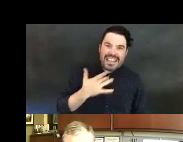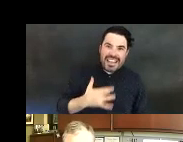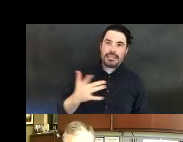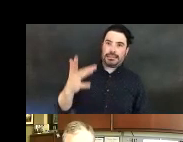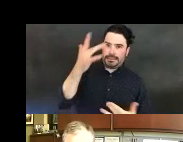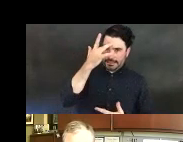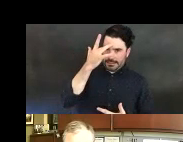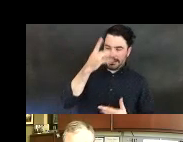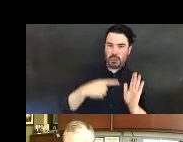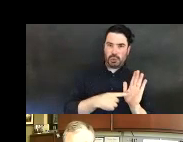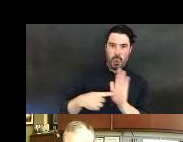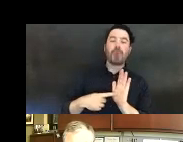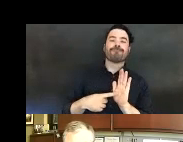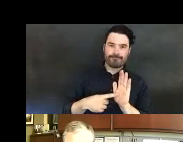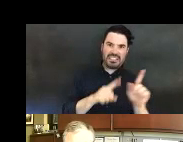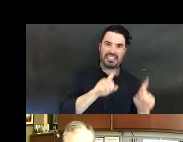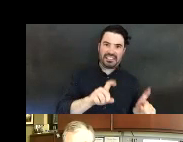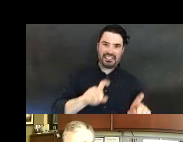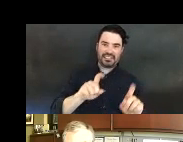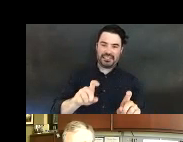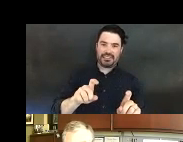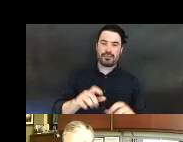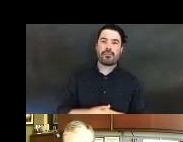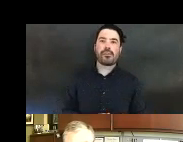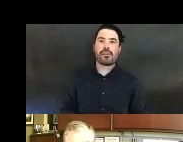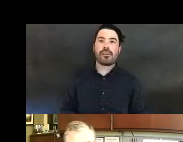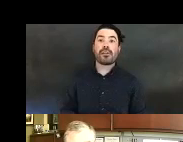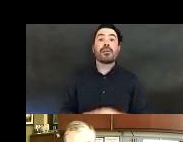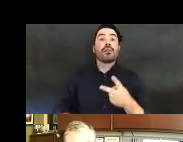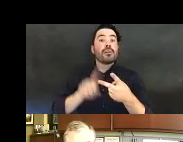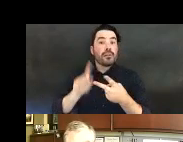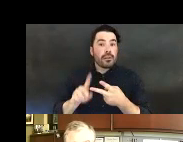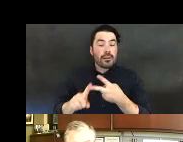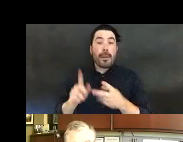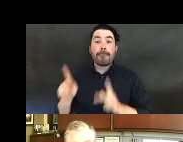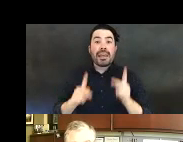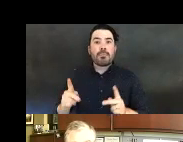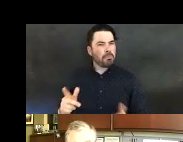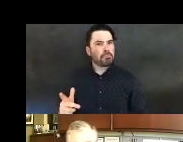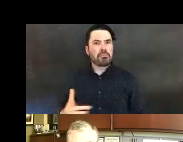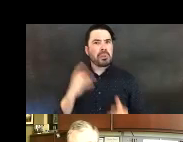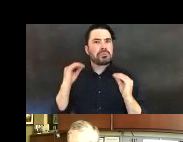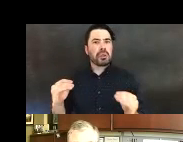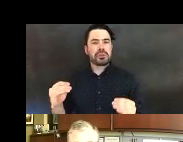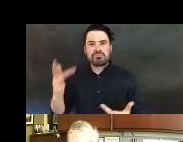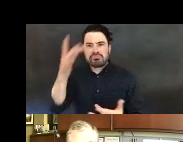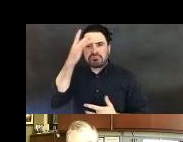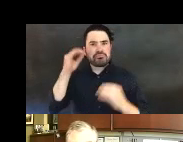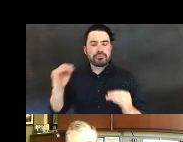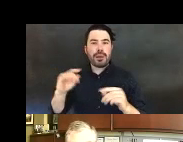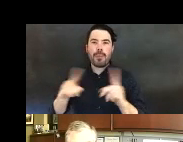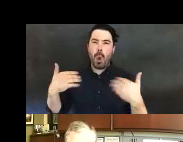symptomatic individuals. And then second, those who may be asymptomatic but have a significant exposure. And that's really